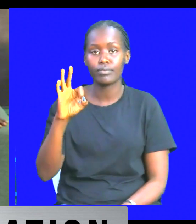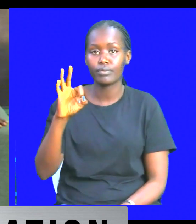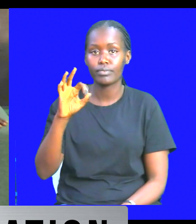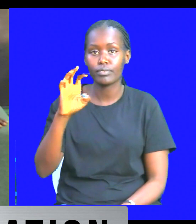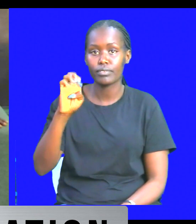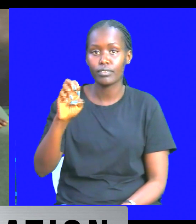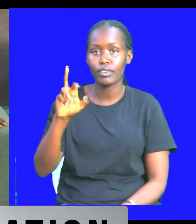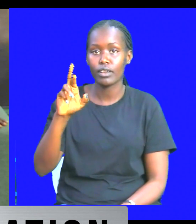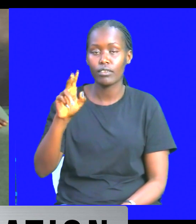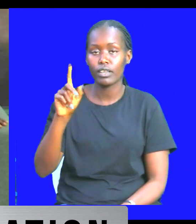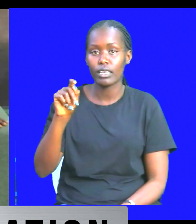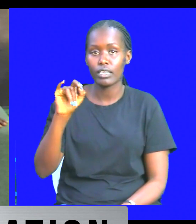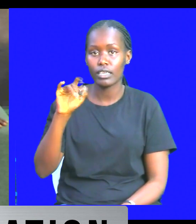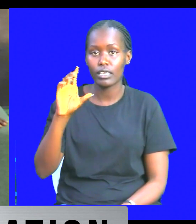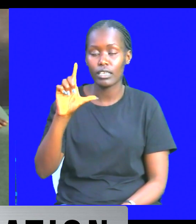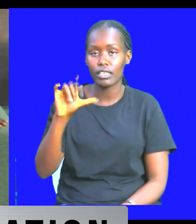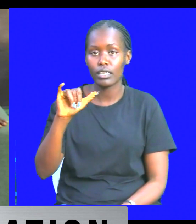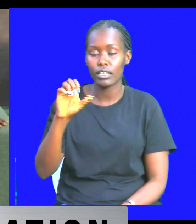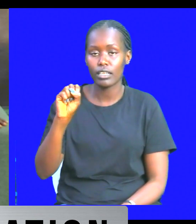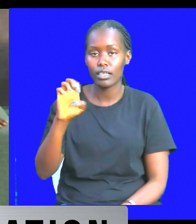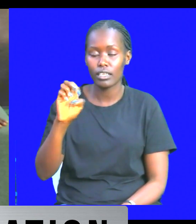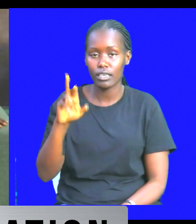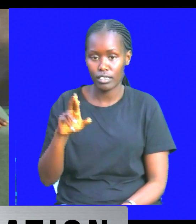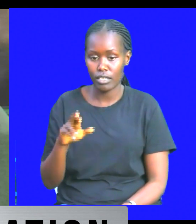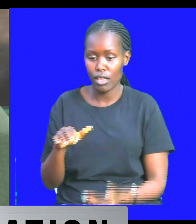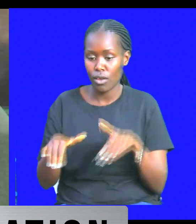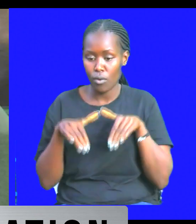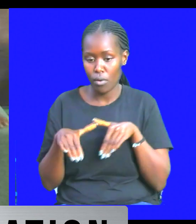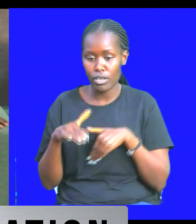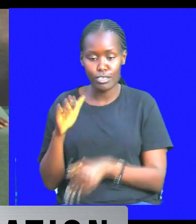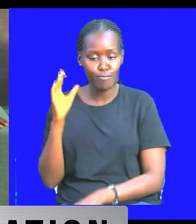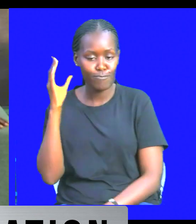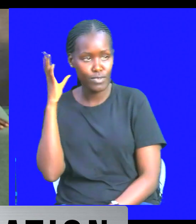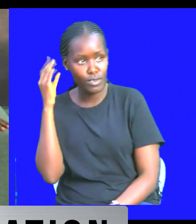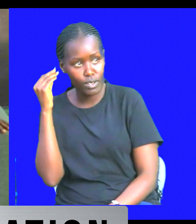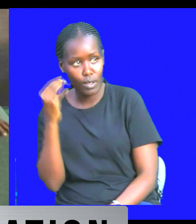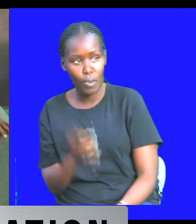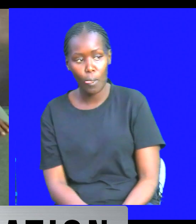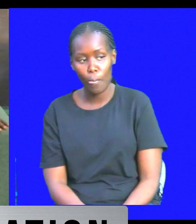We are still waiting. Now to hear this fertilizer. Sijakula mahindi ya fertilizer.